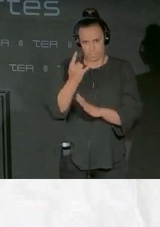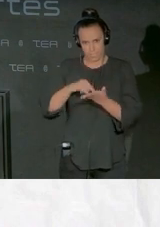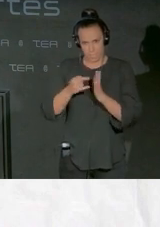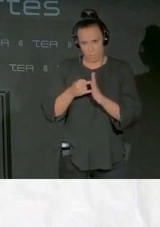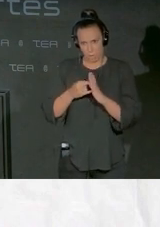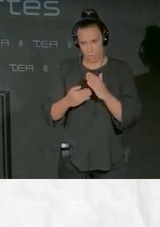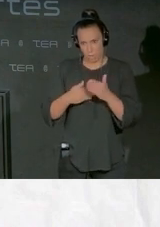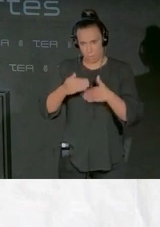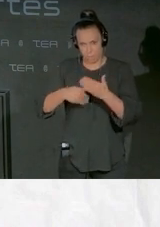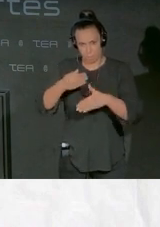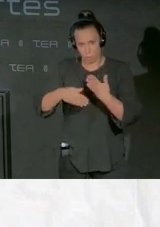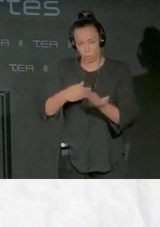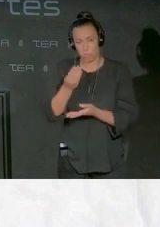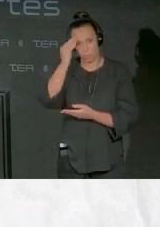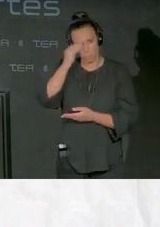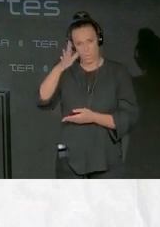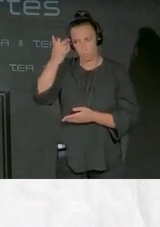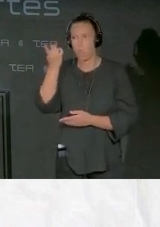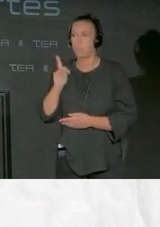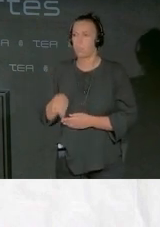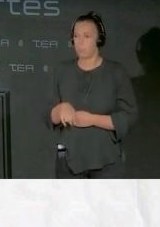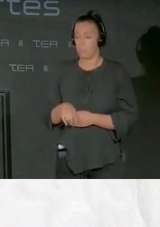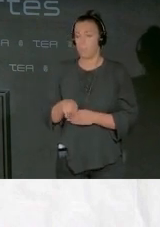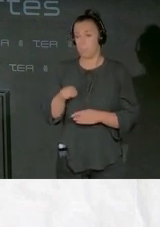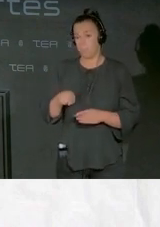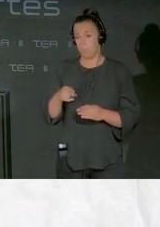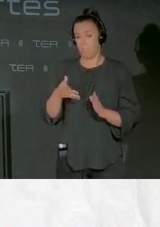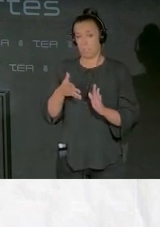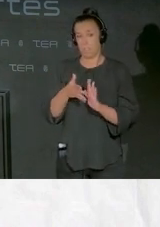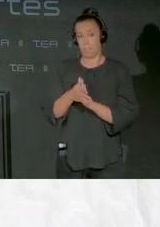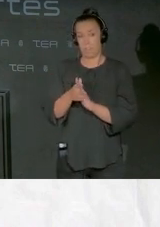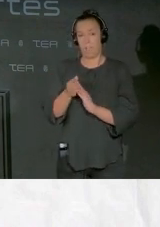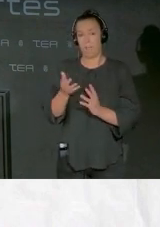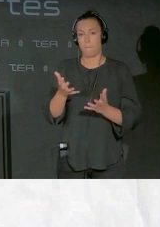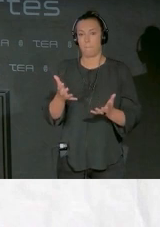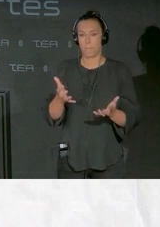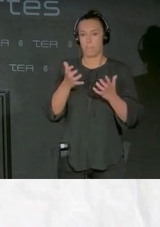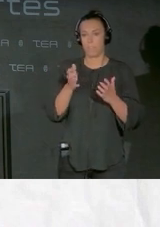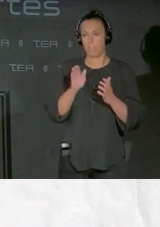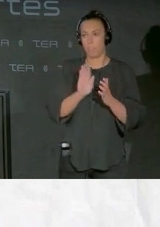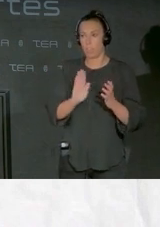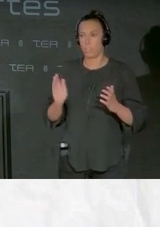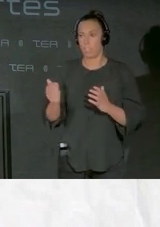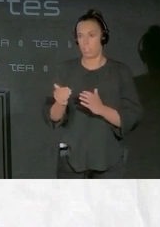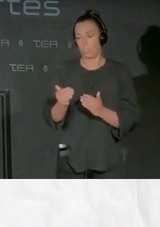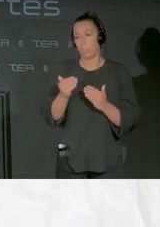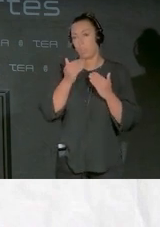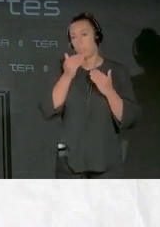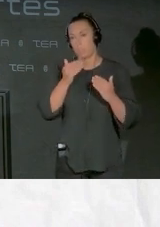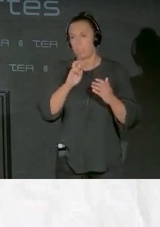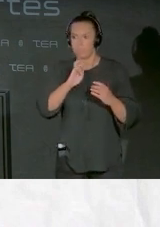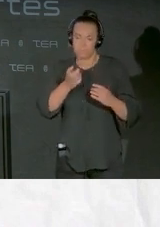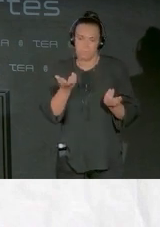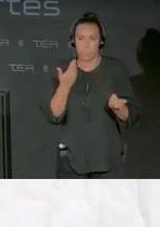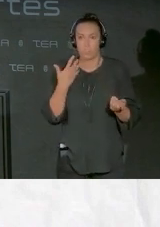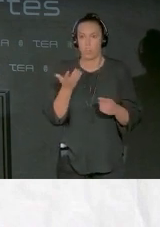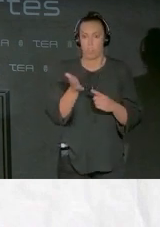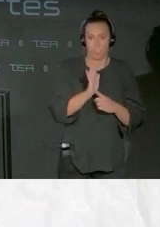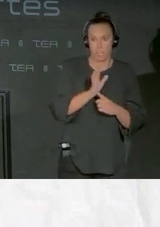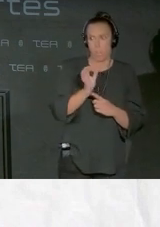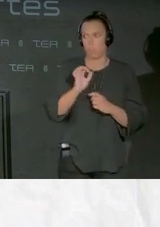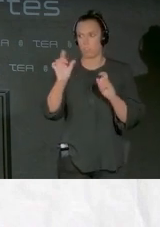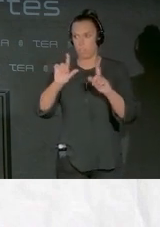some of the technology which is being developed can also be used for film and TV production. Thank you very much, and I'll pass the floor now